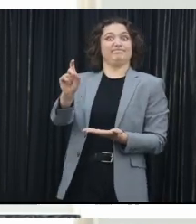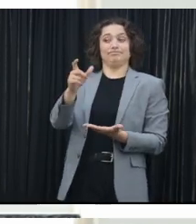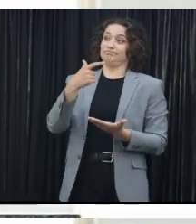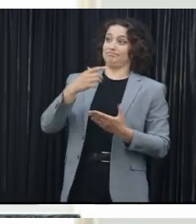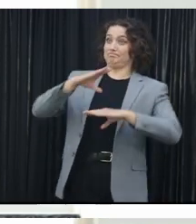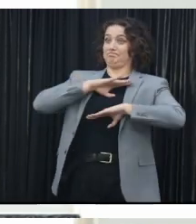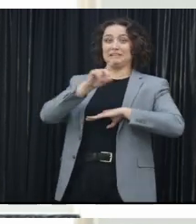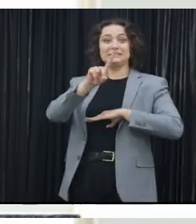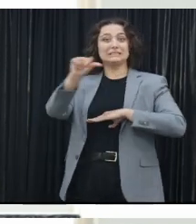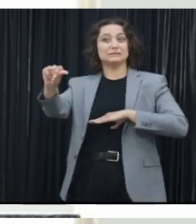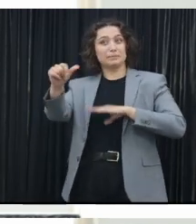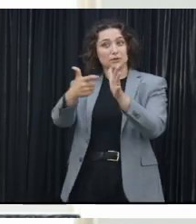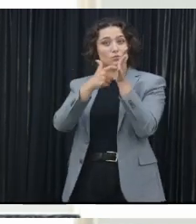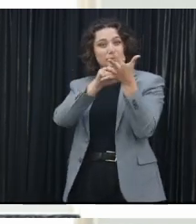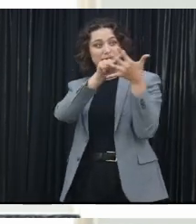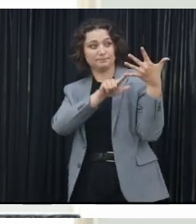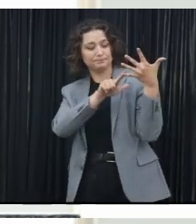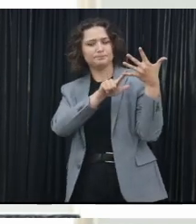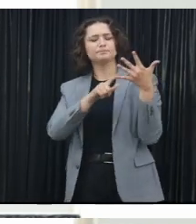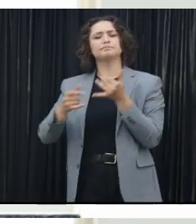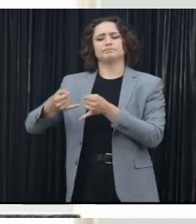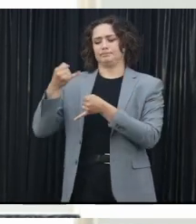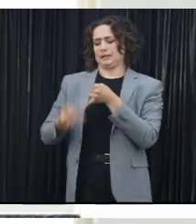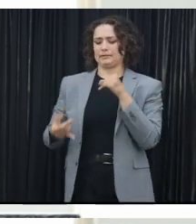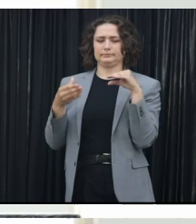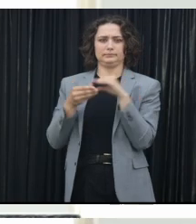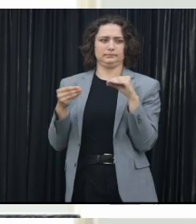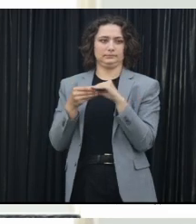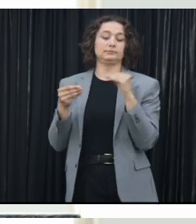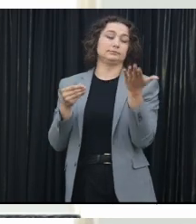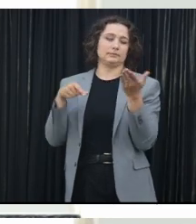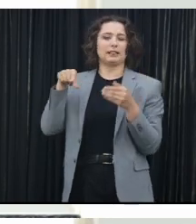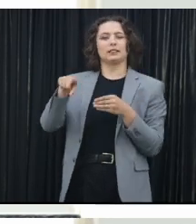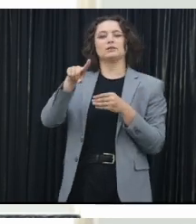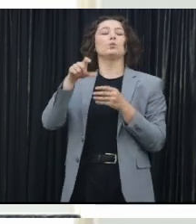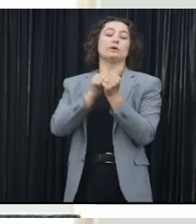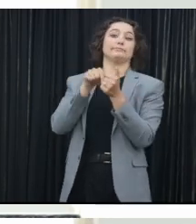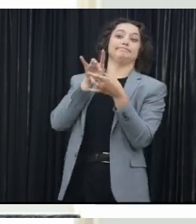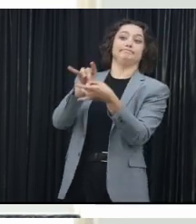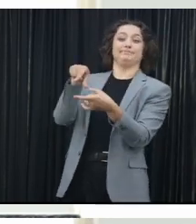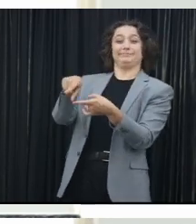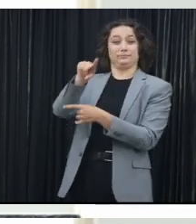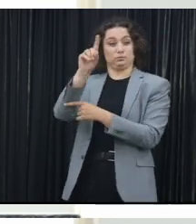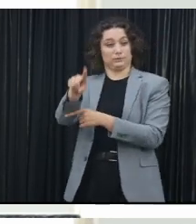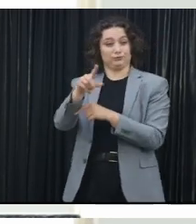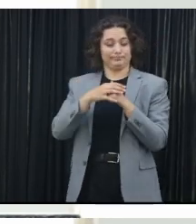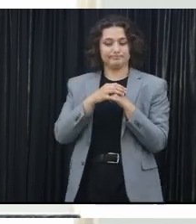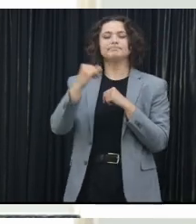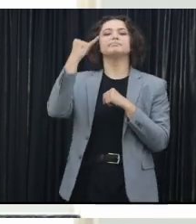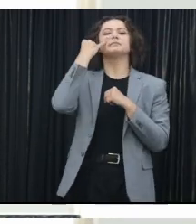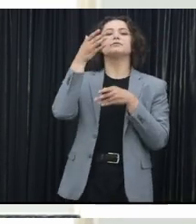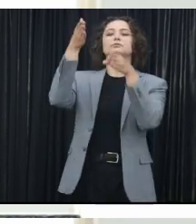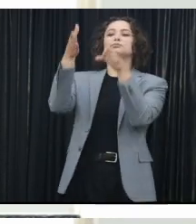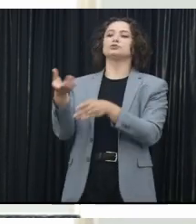definition and have a need. The last thing I'll say is that, on this question, is that if somebody comes to a housing